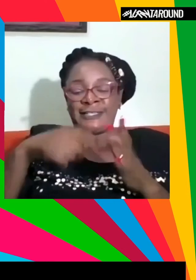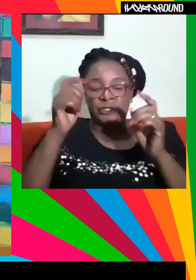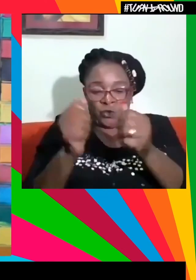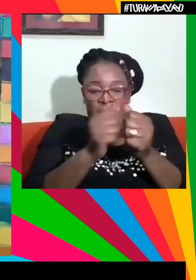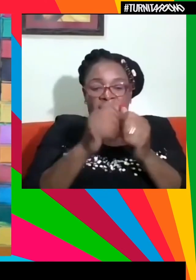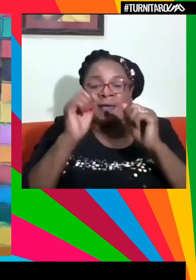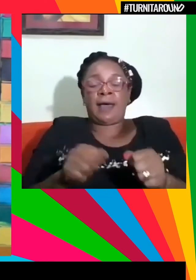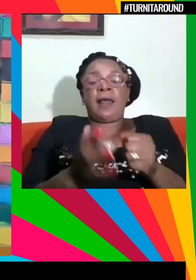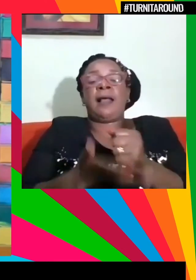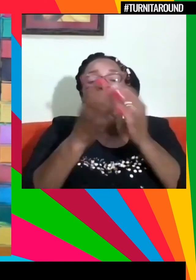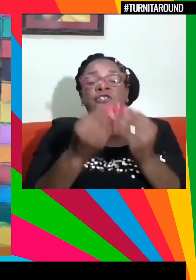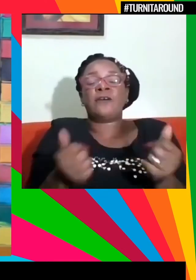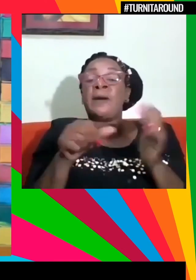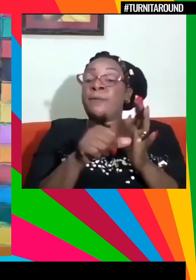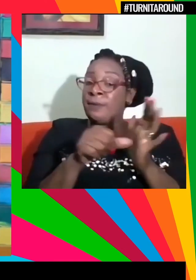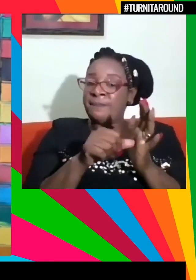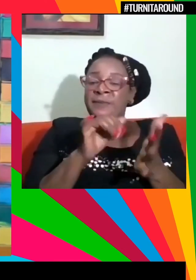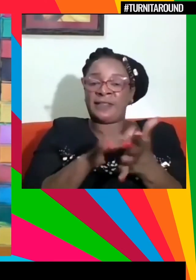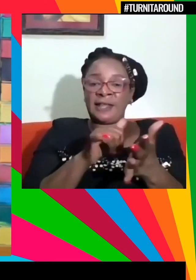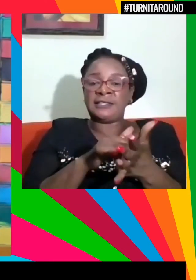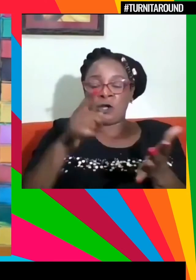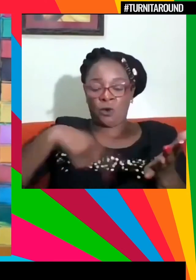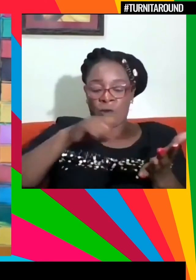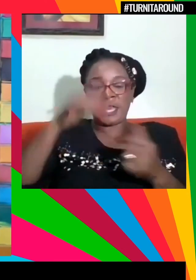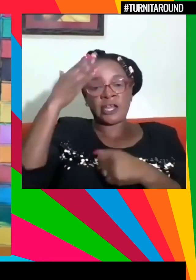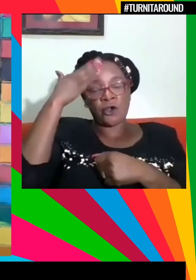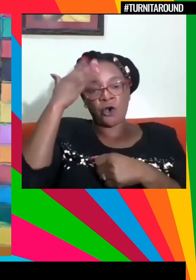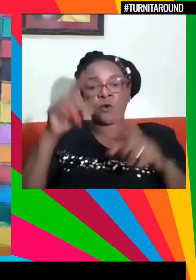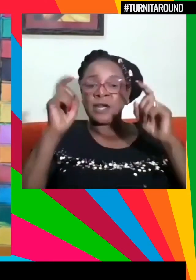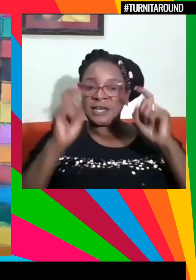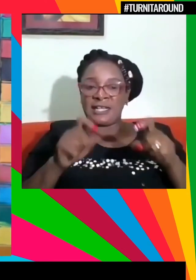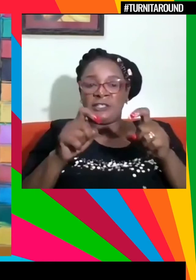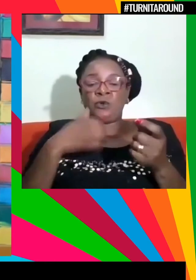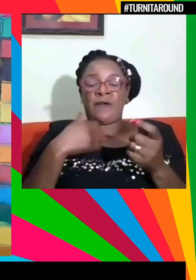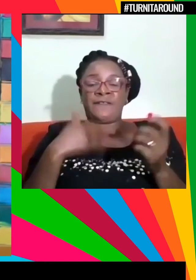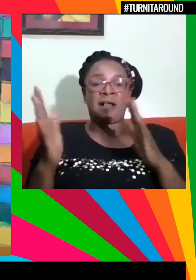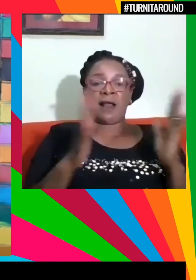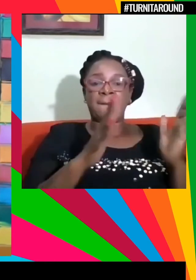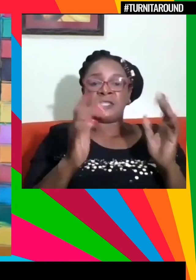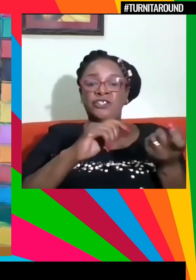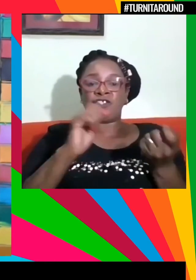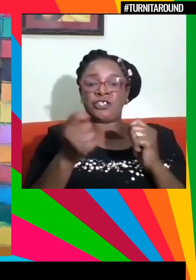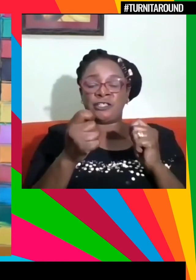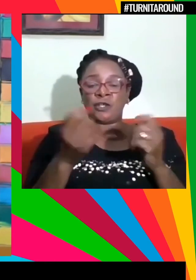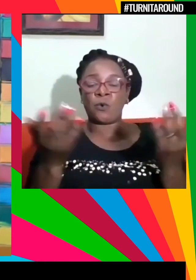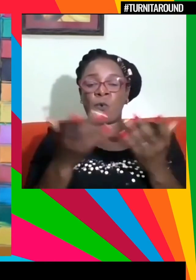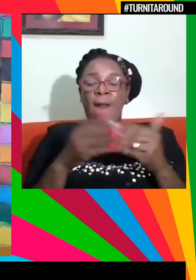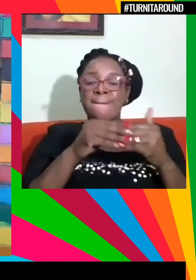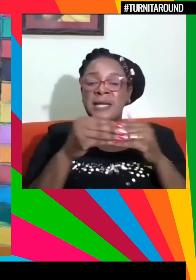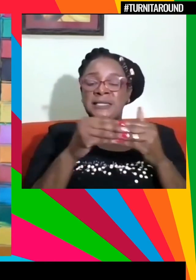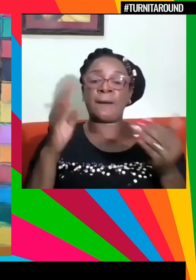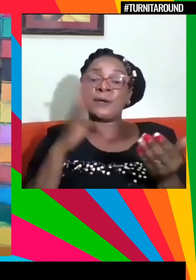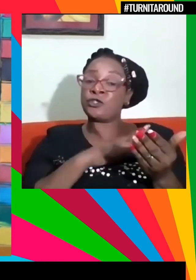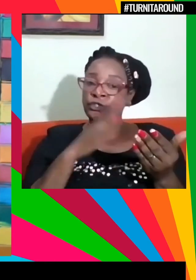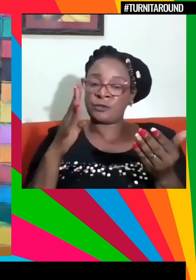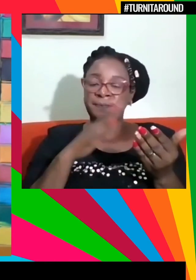solve a problem that we know we need to, like, for example, climate change or ocean plastic pollution,